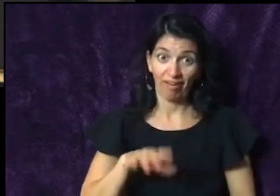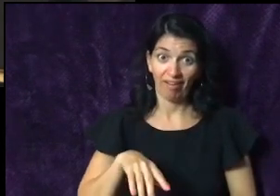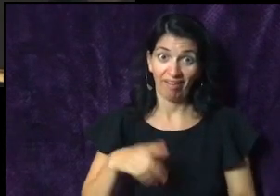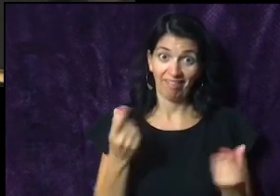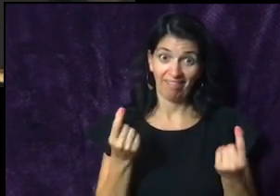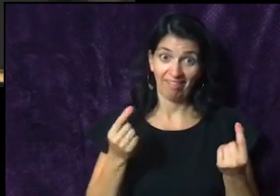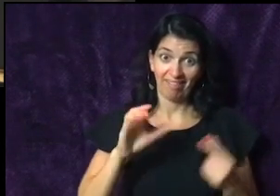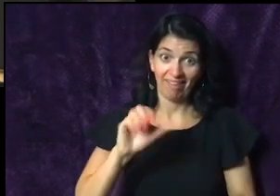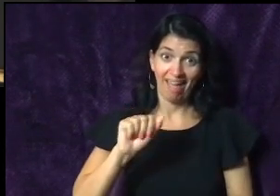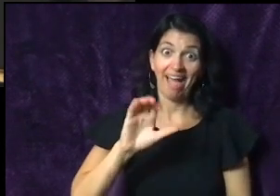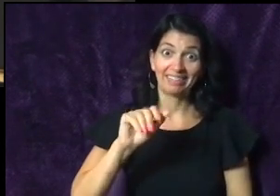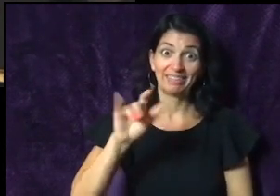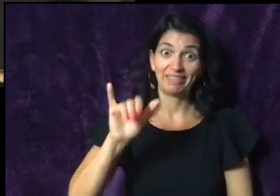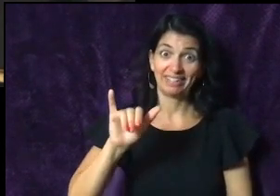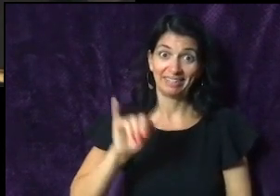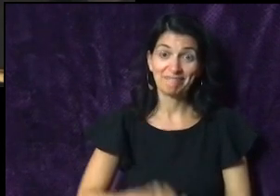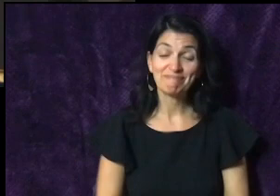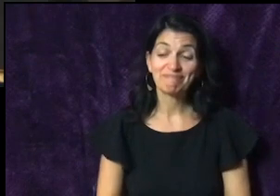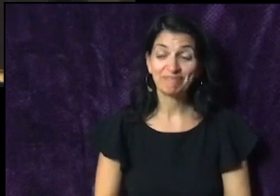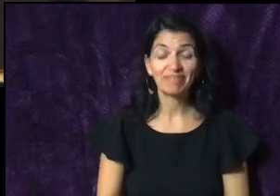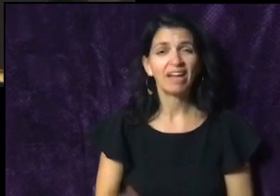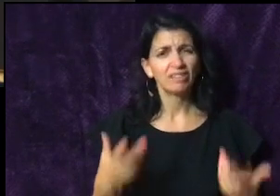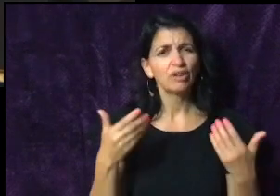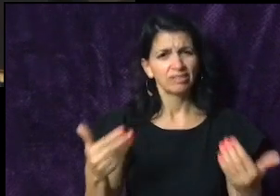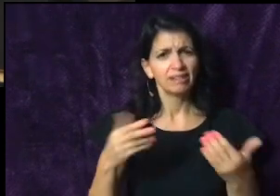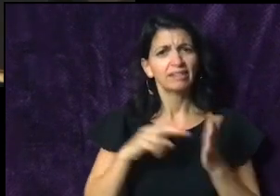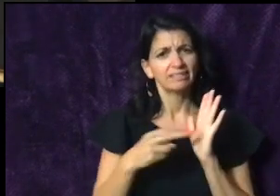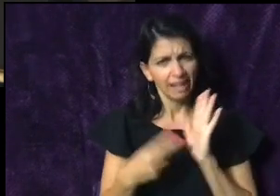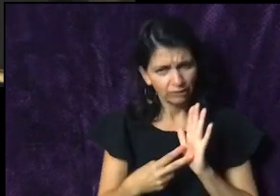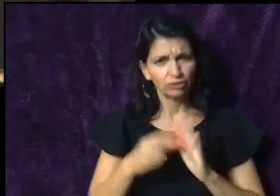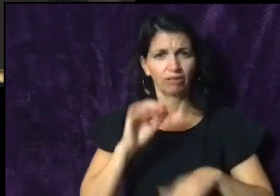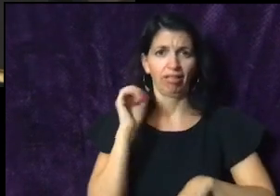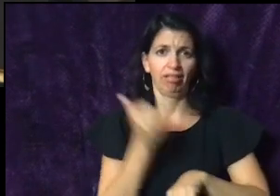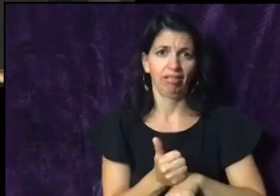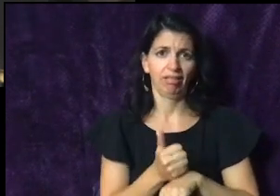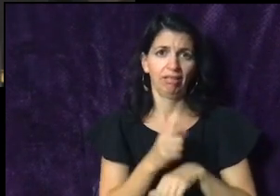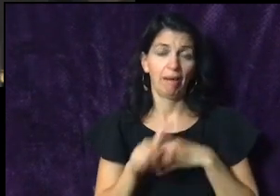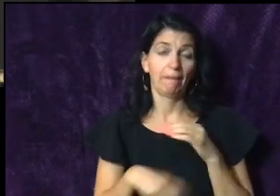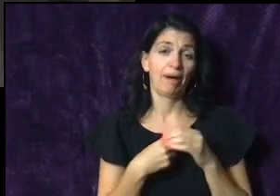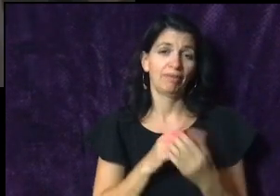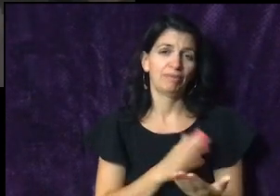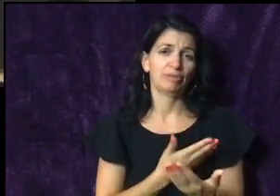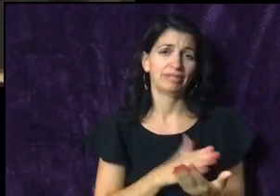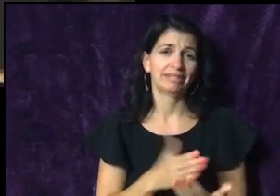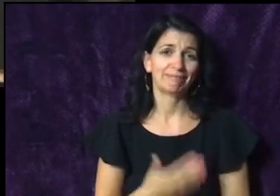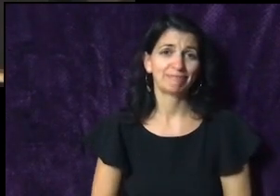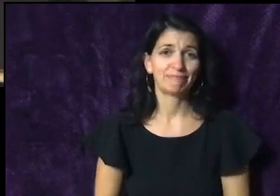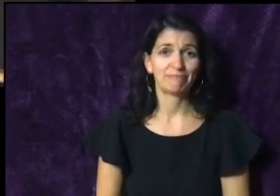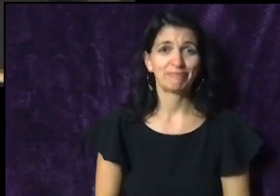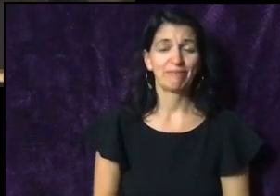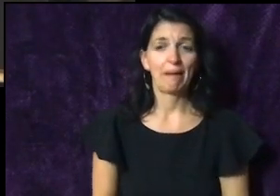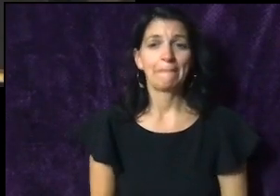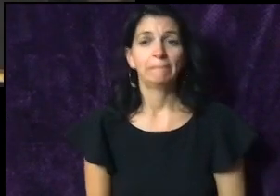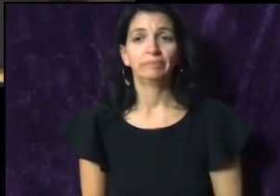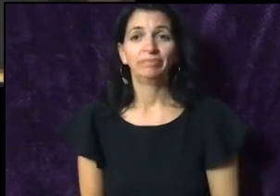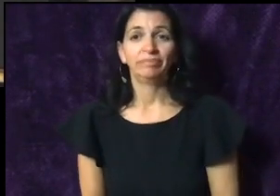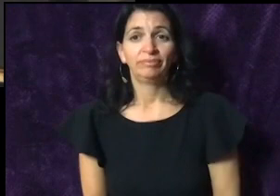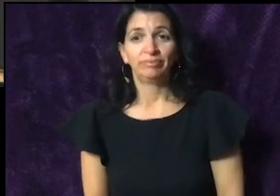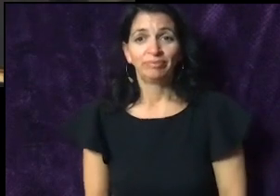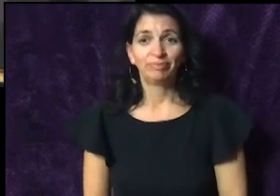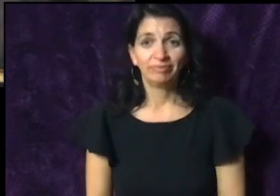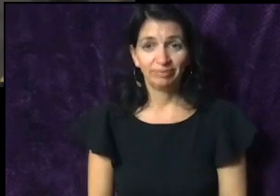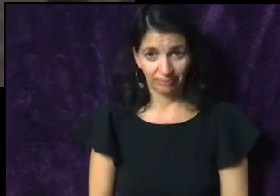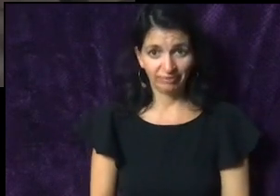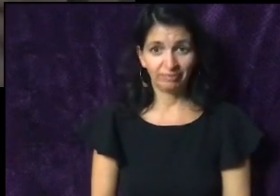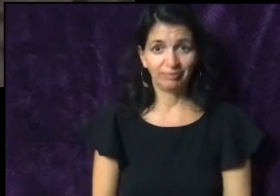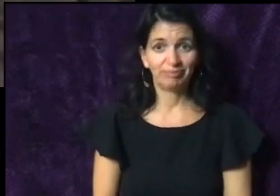choose one of these, speed, volume, or pitch, and be intentional about the music that you make. So let's go ahead and do it. I